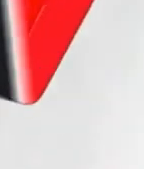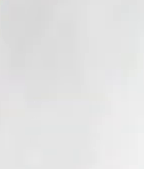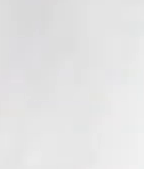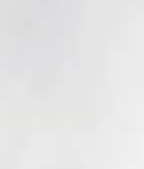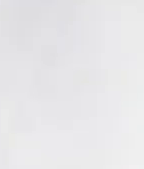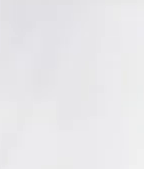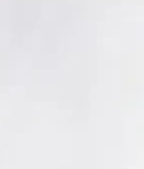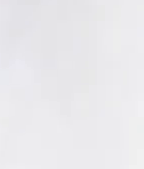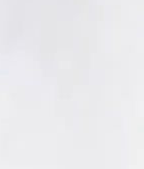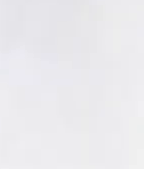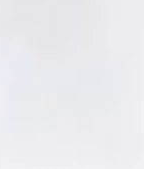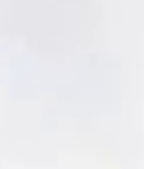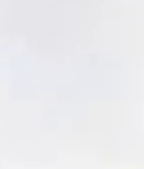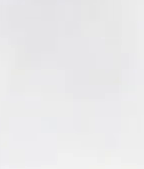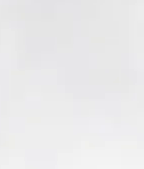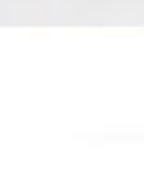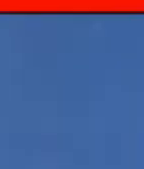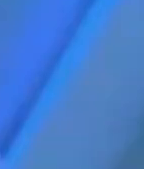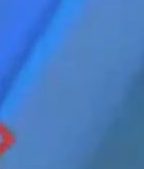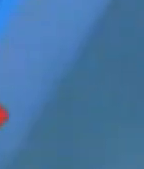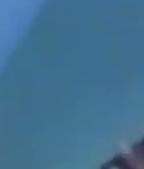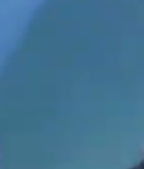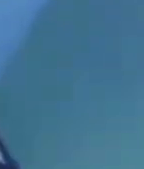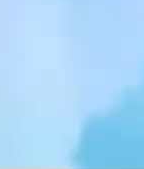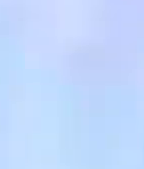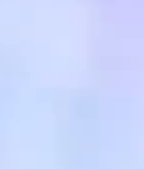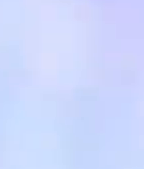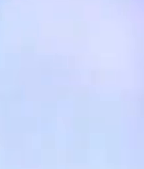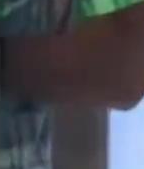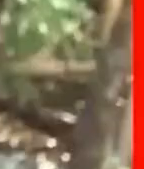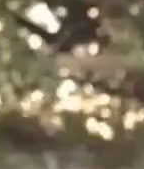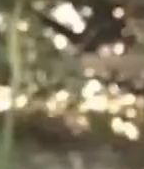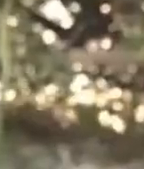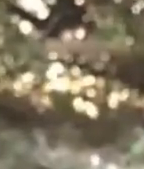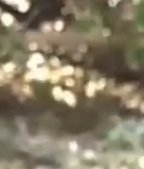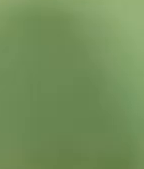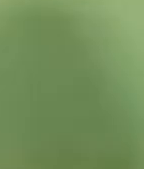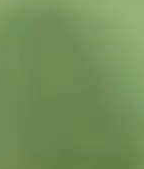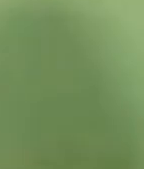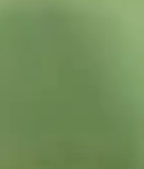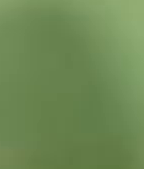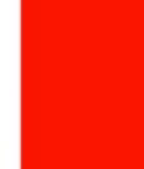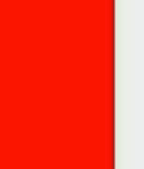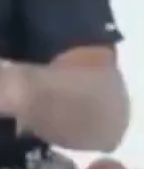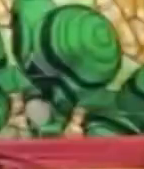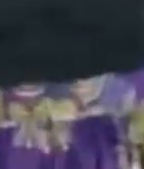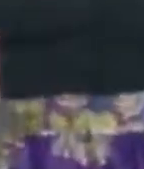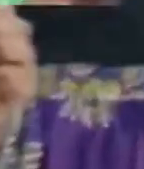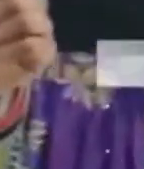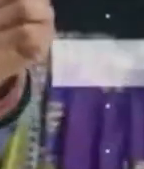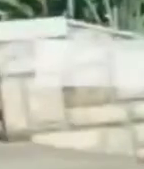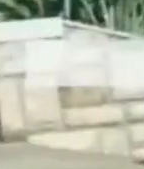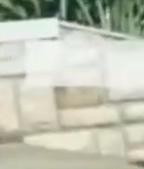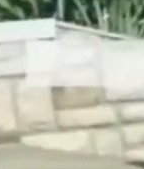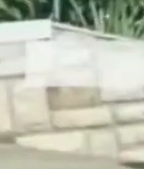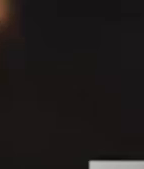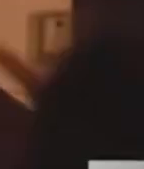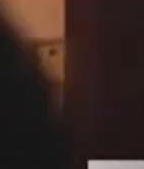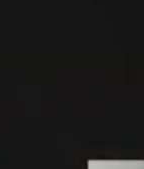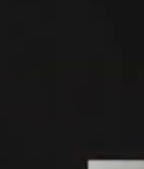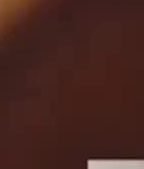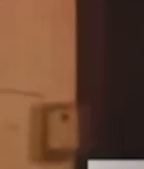Hope TV is where you look and live. With an excellent selection of the best Christian programming, consisting of local